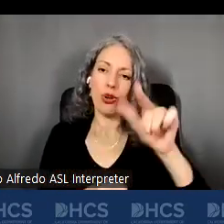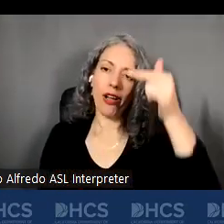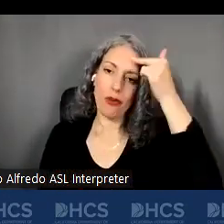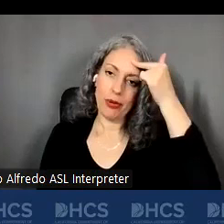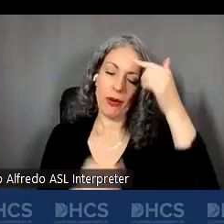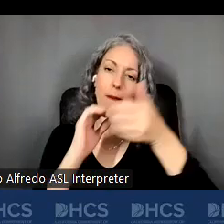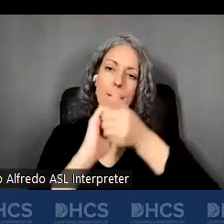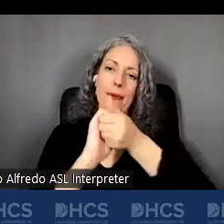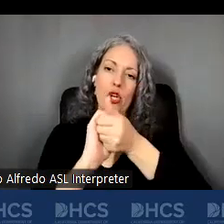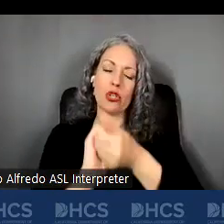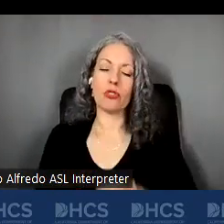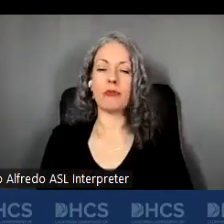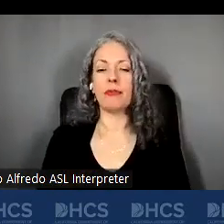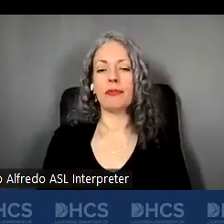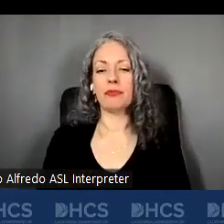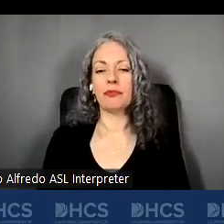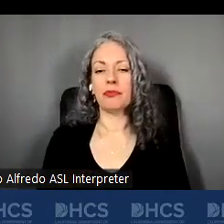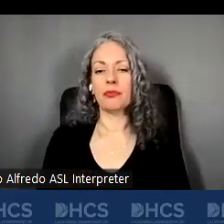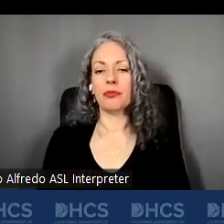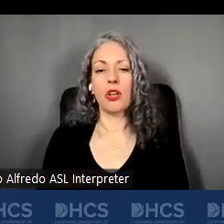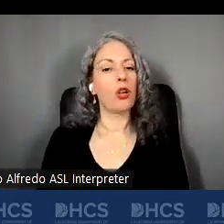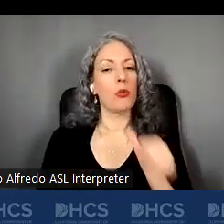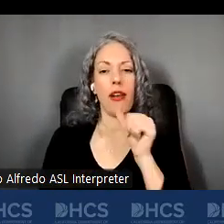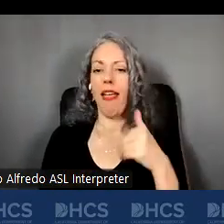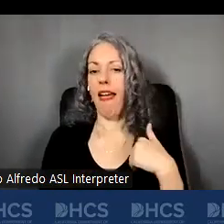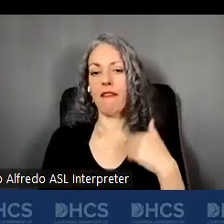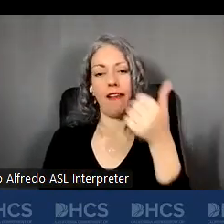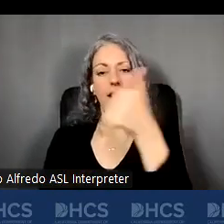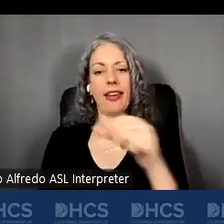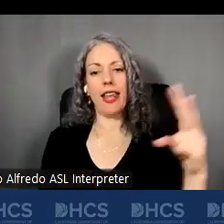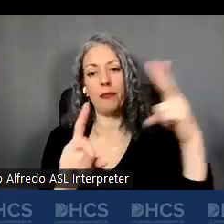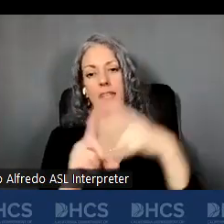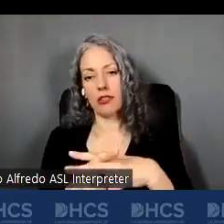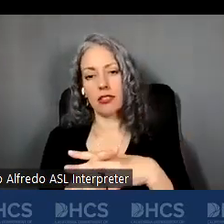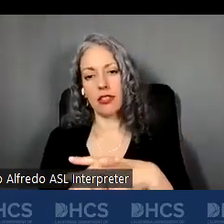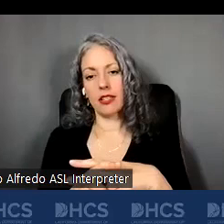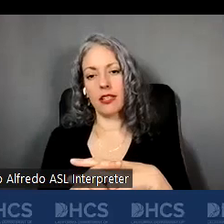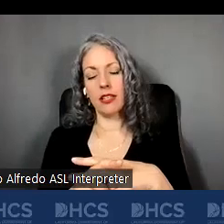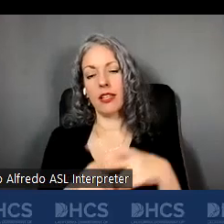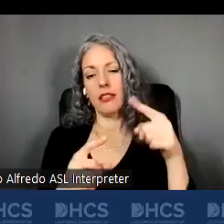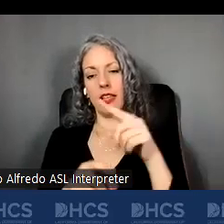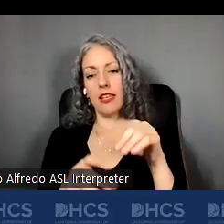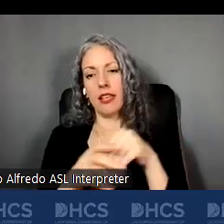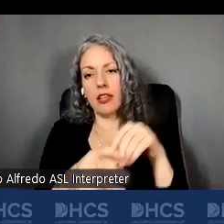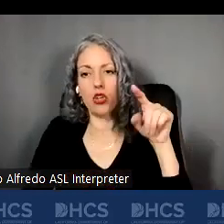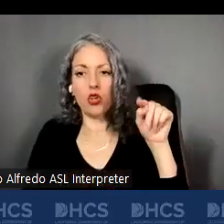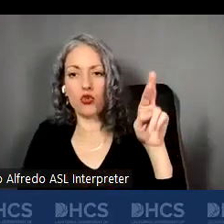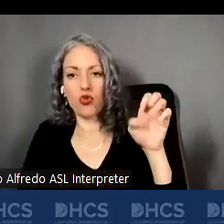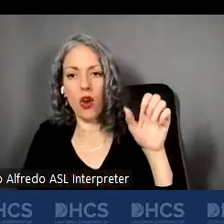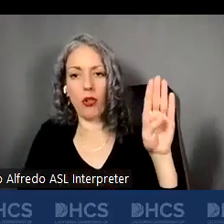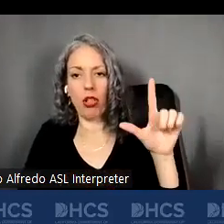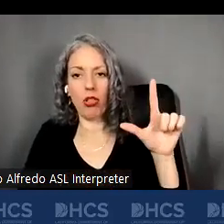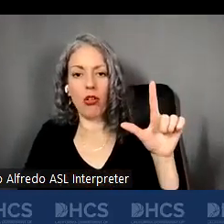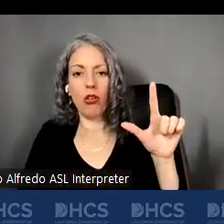partners. I will say that we did not have any applicants that fell into the tribal or designated Indian